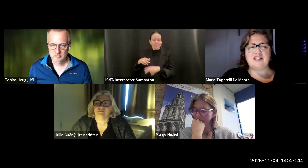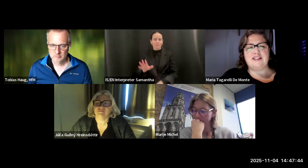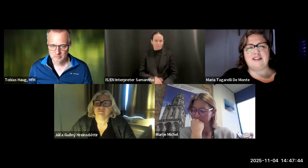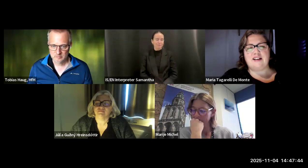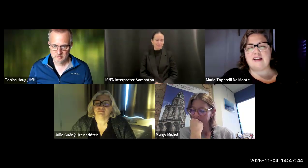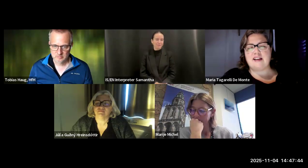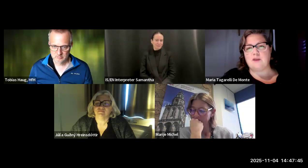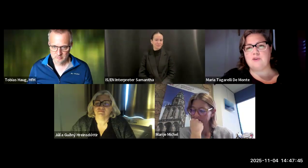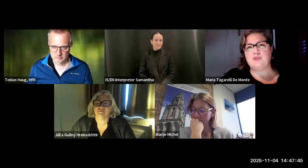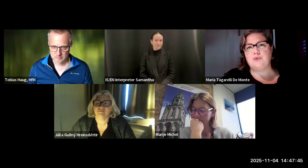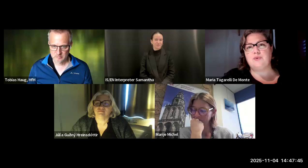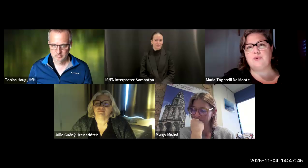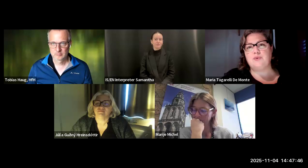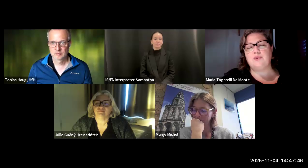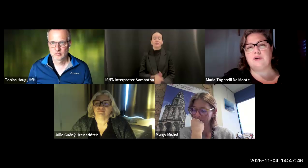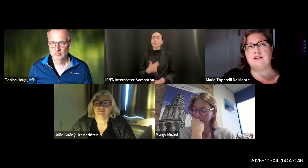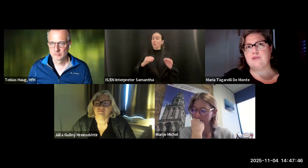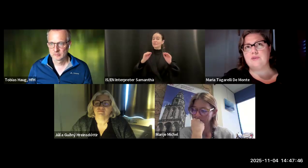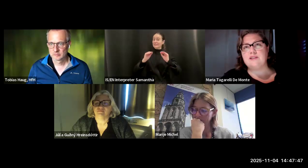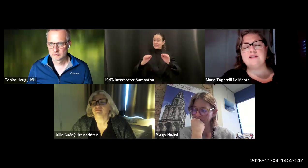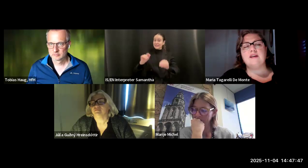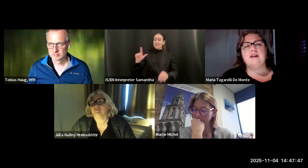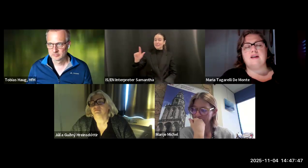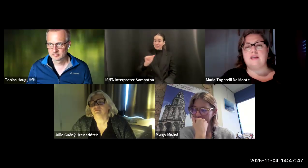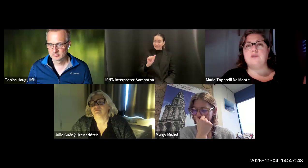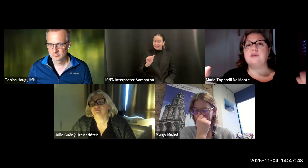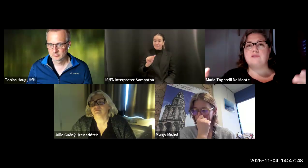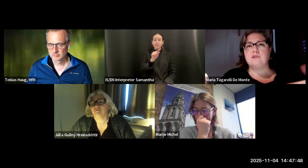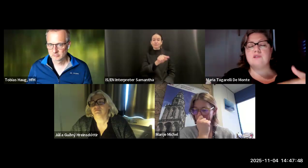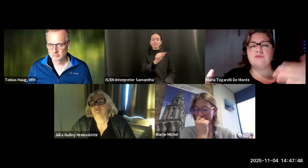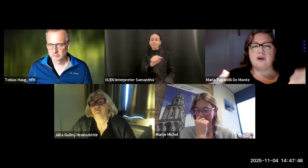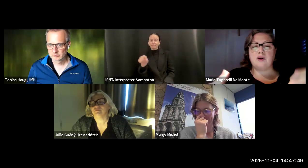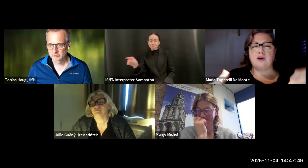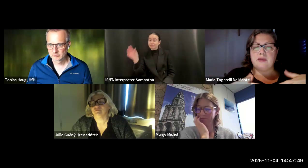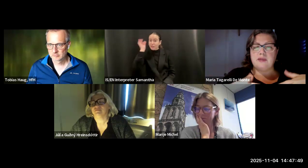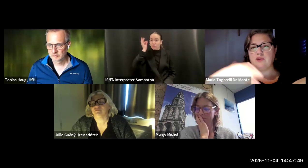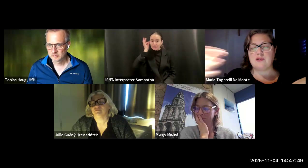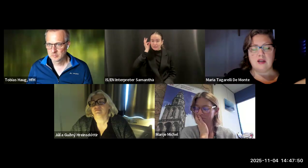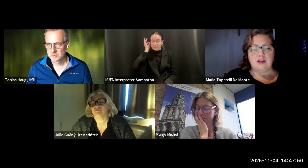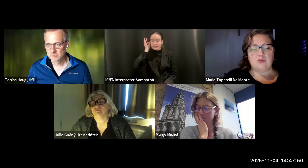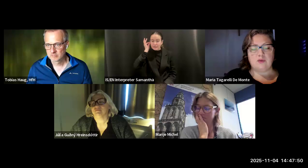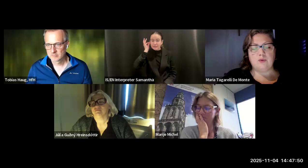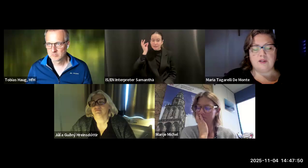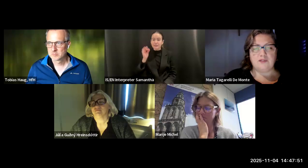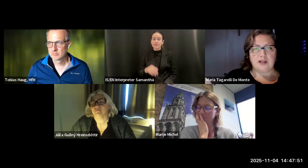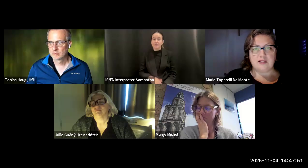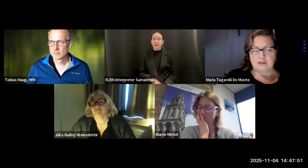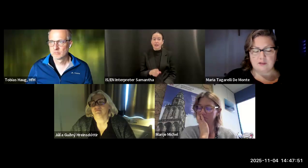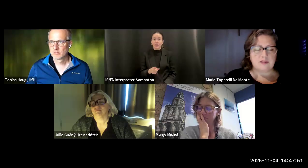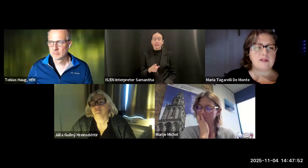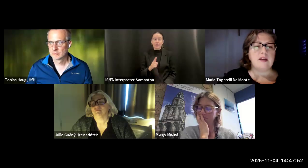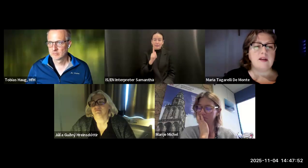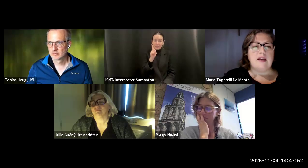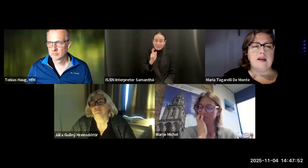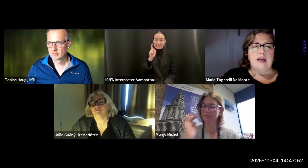When teaching Italian Sign Language to students, hearing students from beginners to